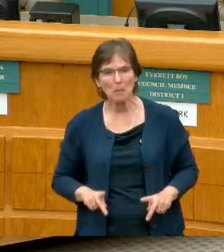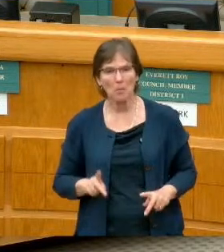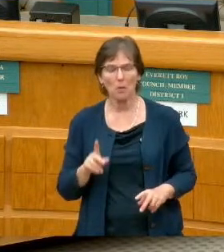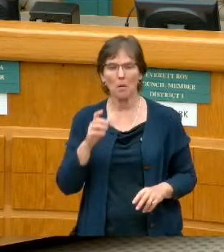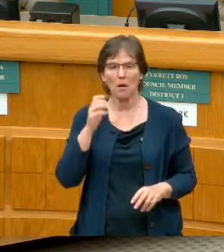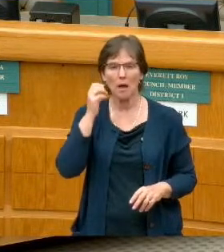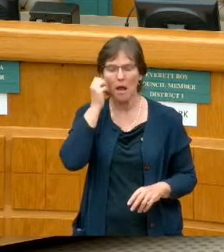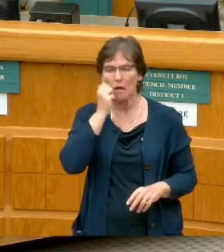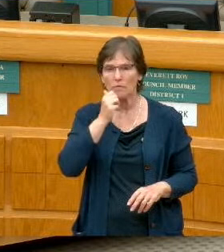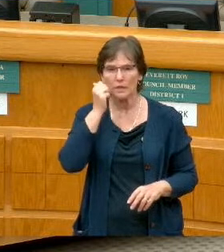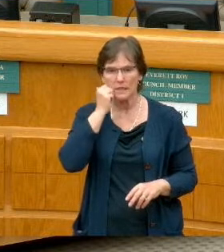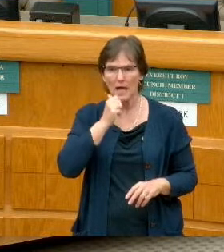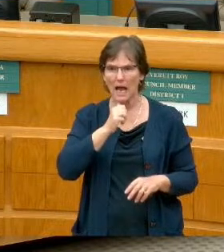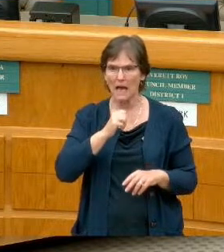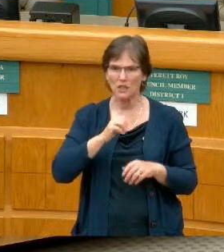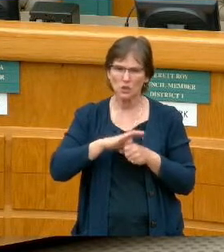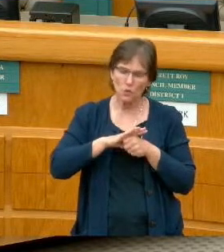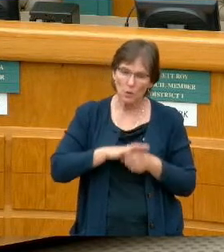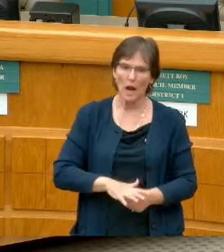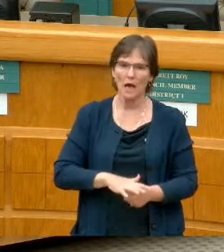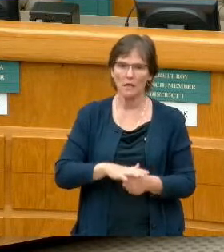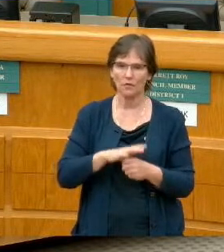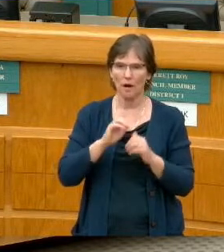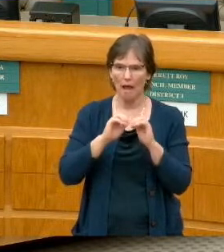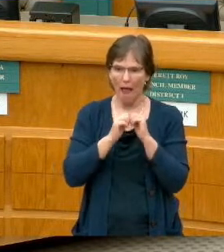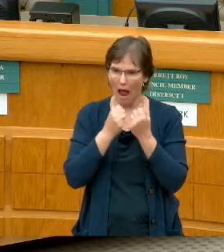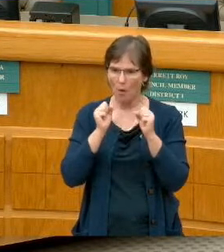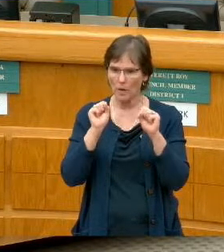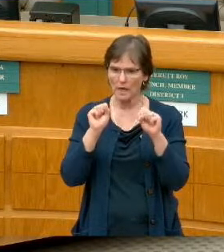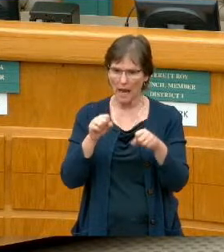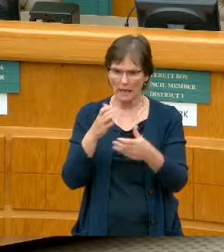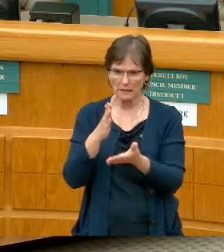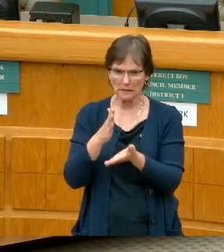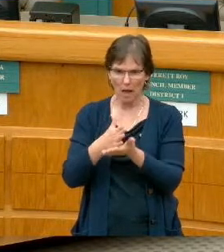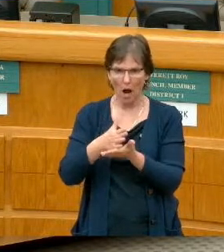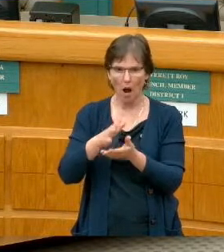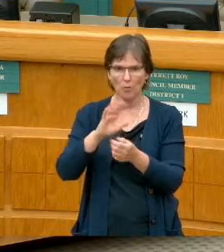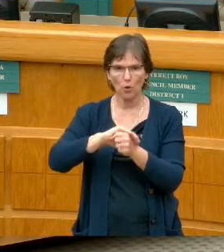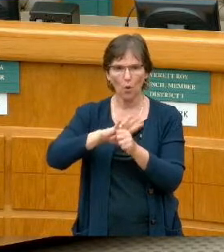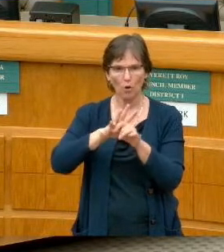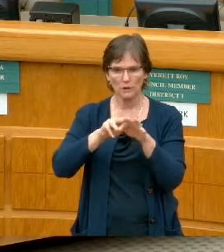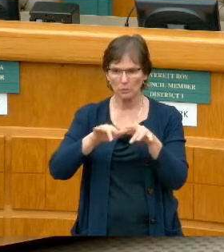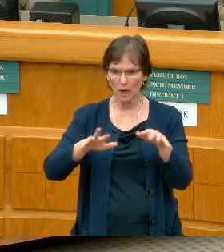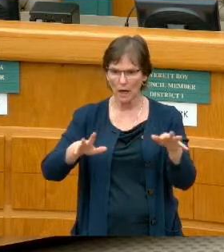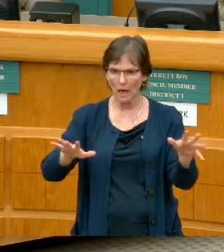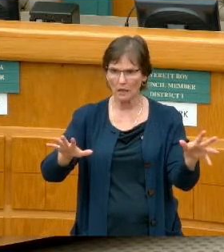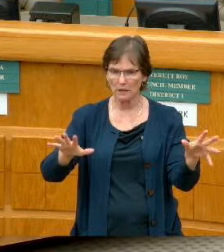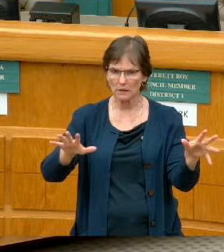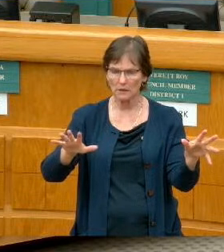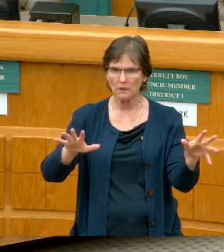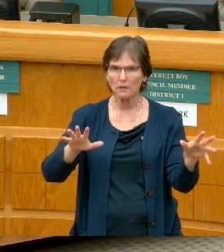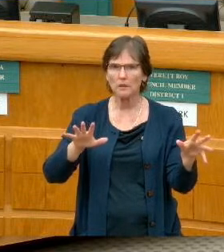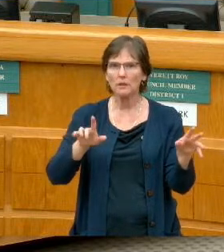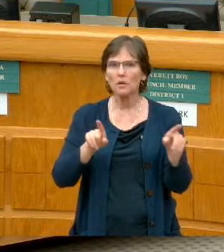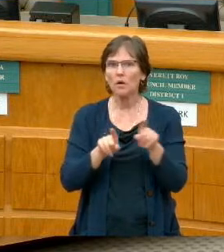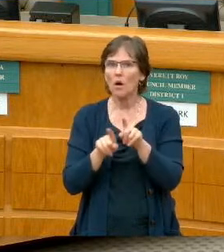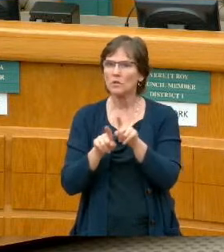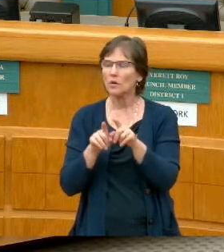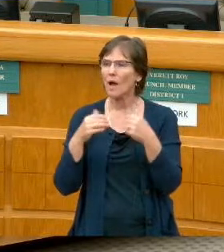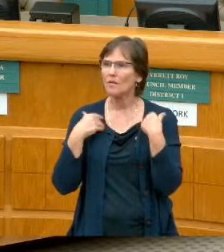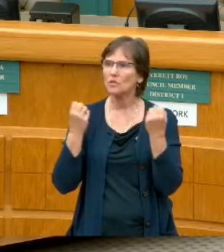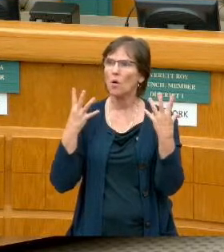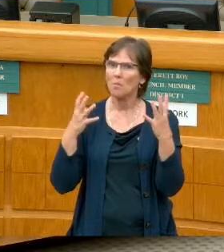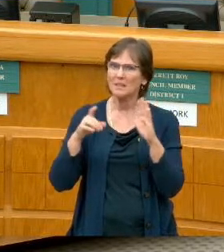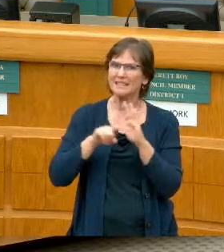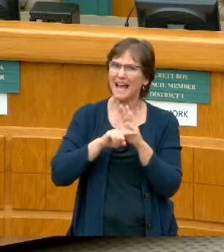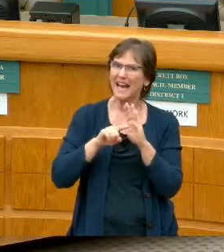whether we can stop the spread of this disease. And it has to be weighed against all the negative costs that sometimes